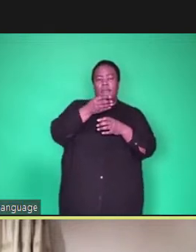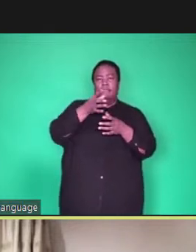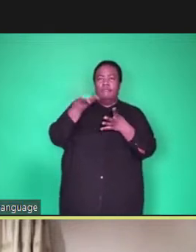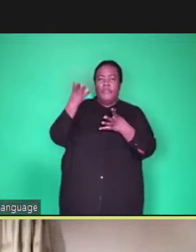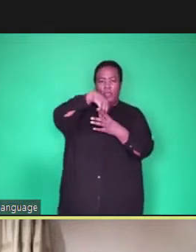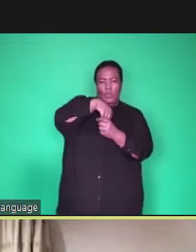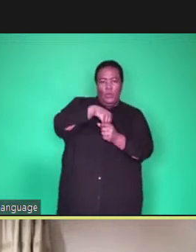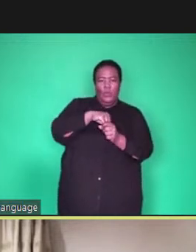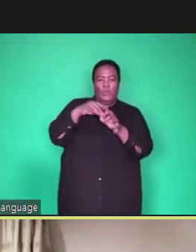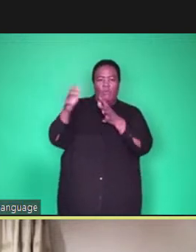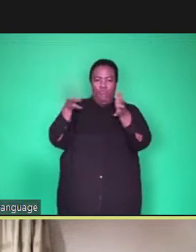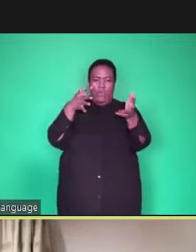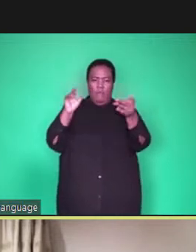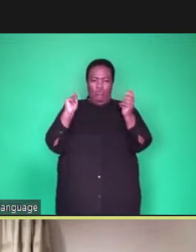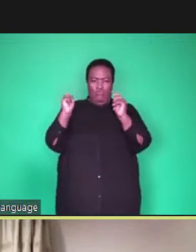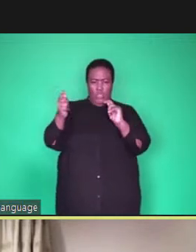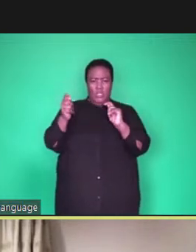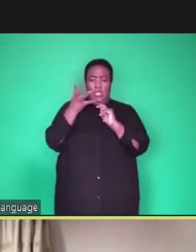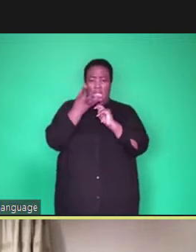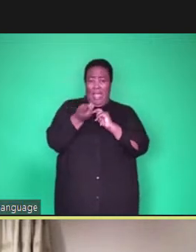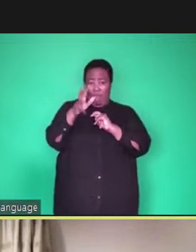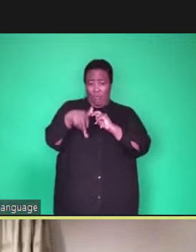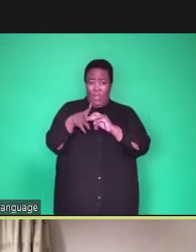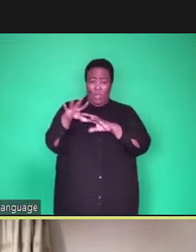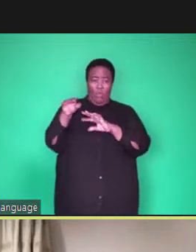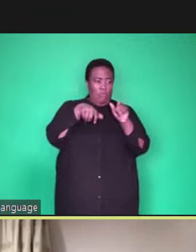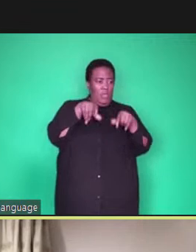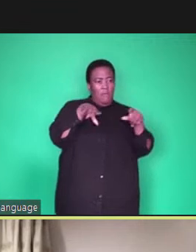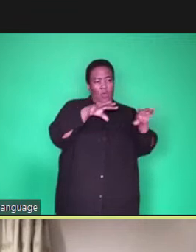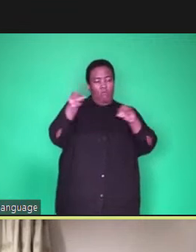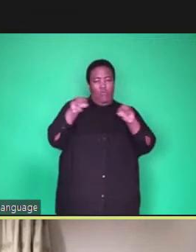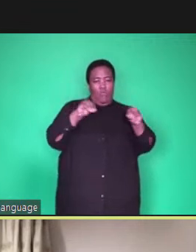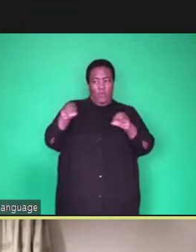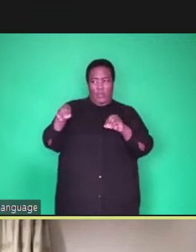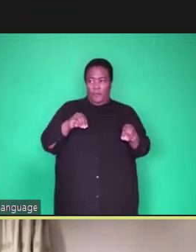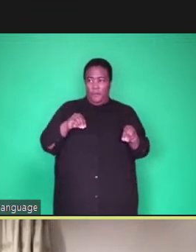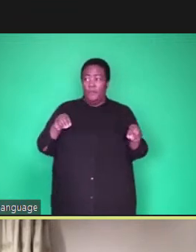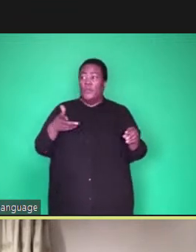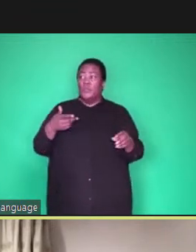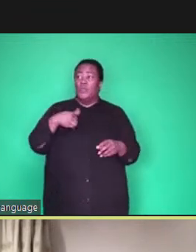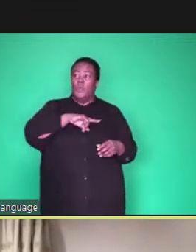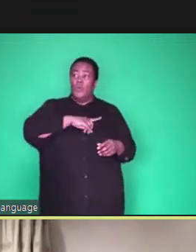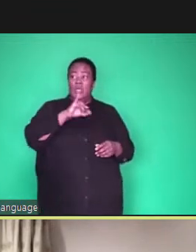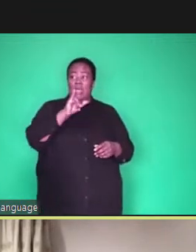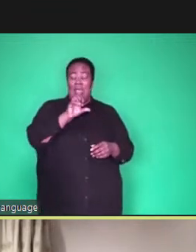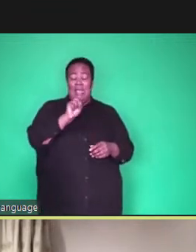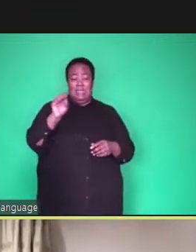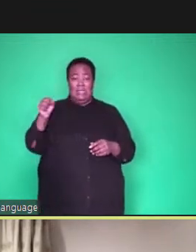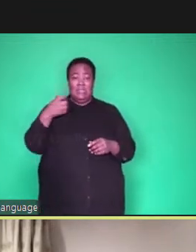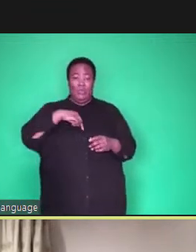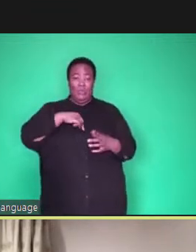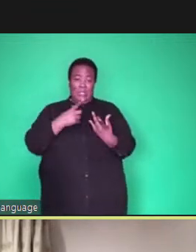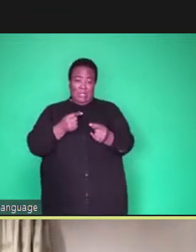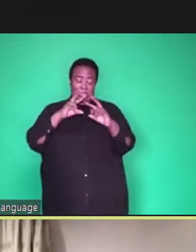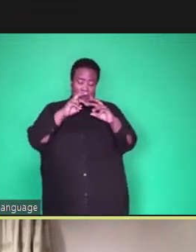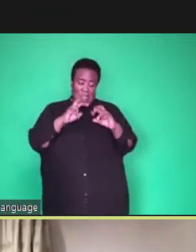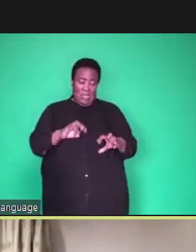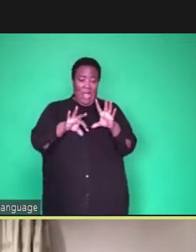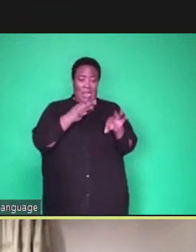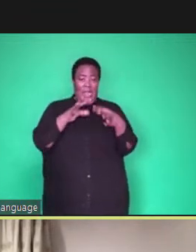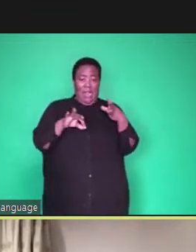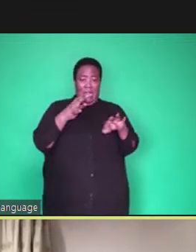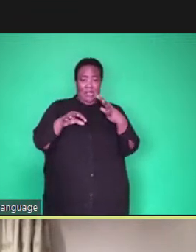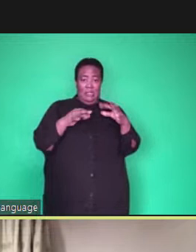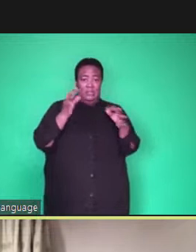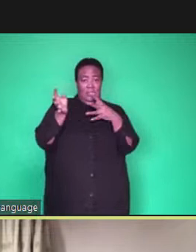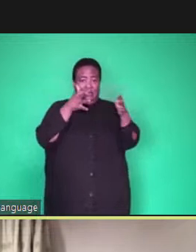have on movement. So at the ISS, we conducted a study that analyzed existing climate